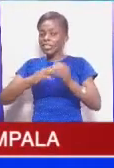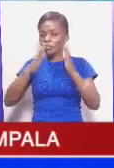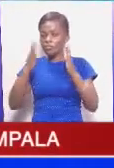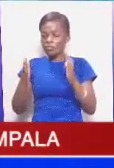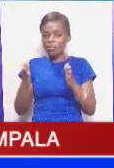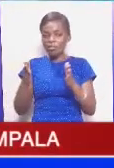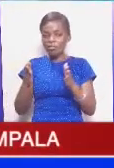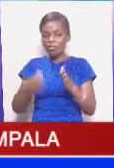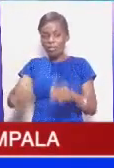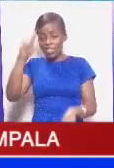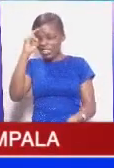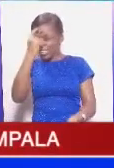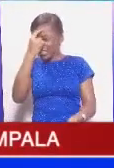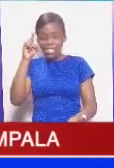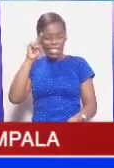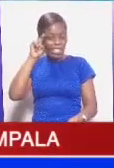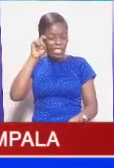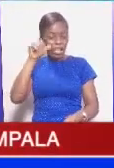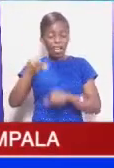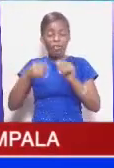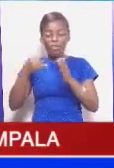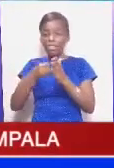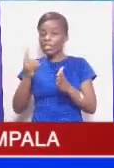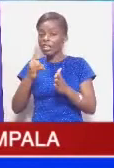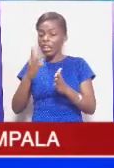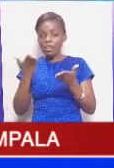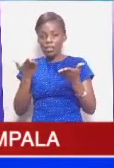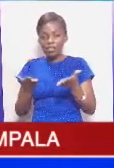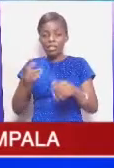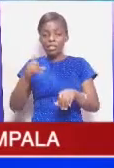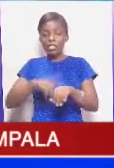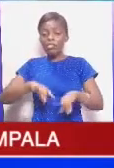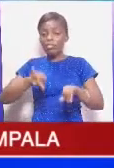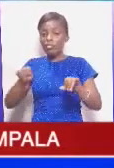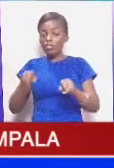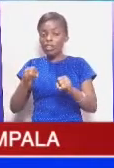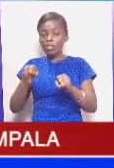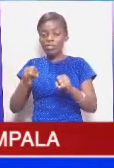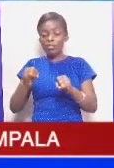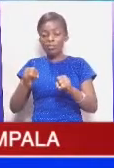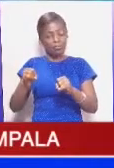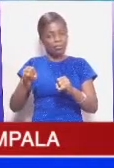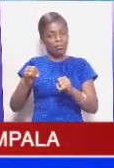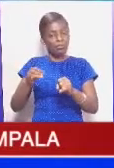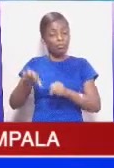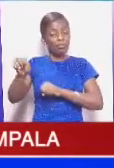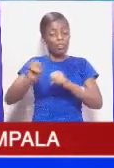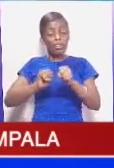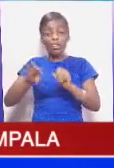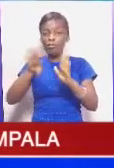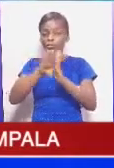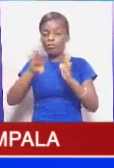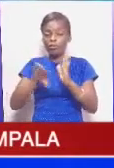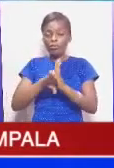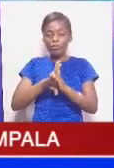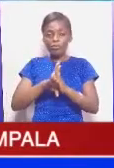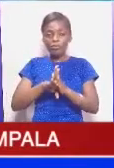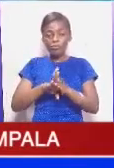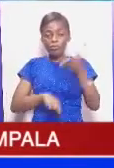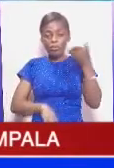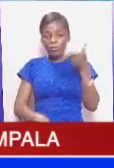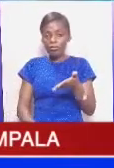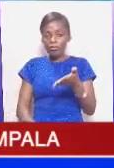the government did not think of incorporating in any of the program. So the timing of this